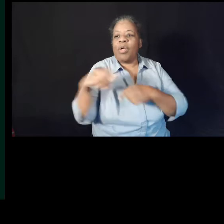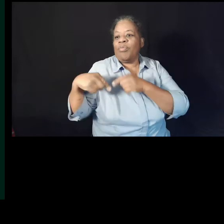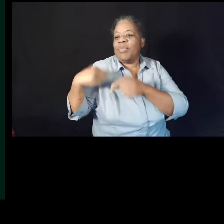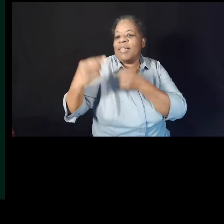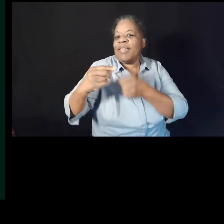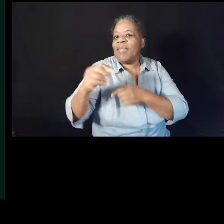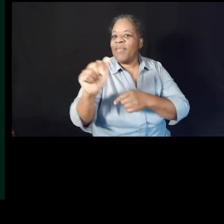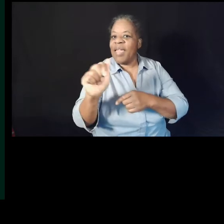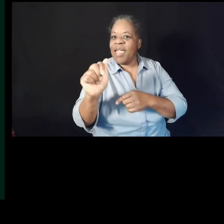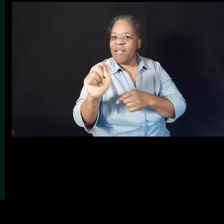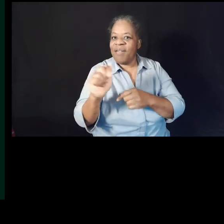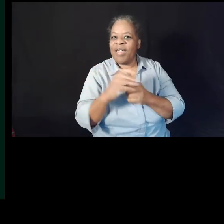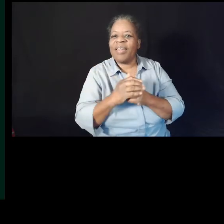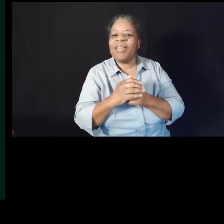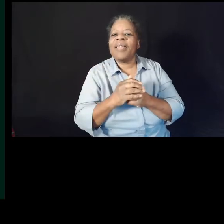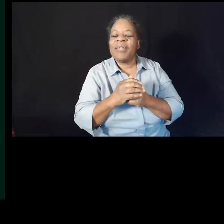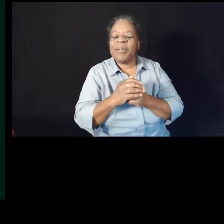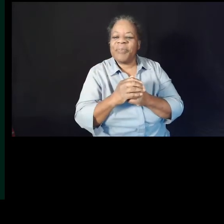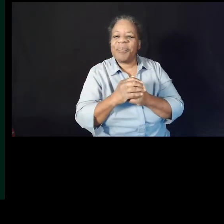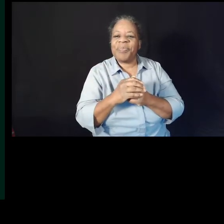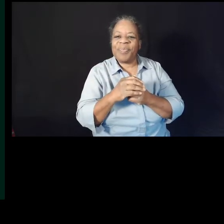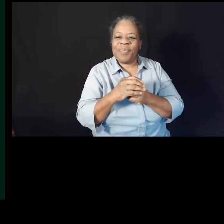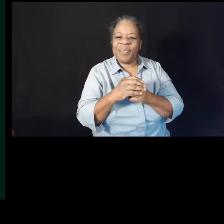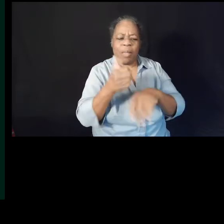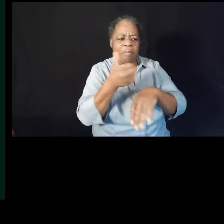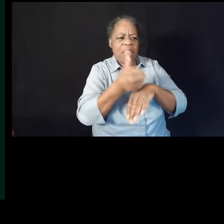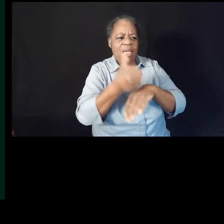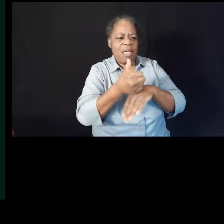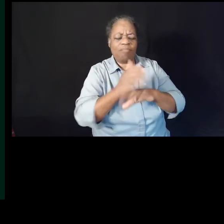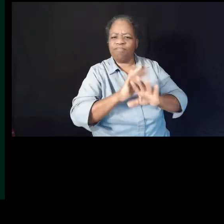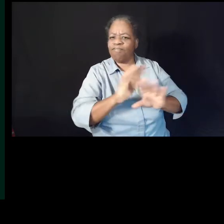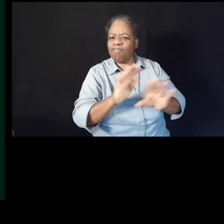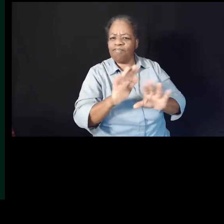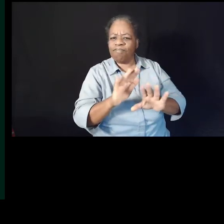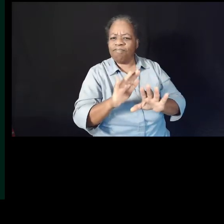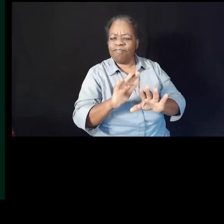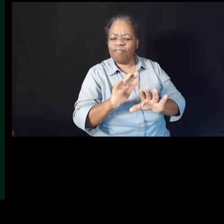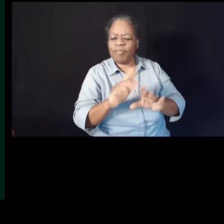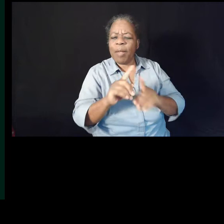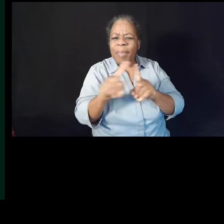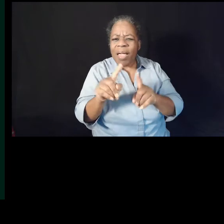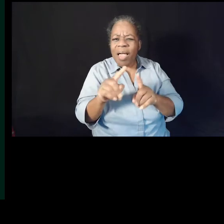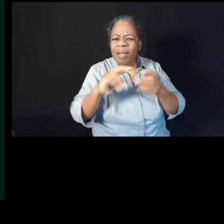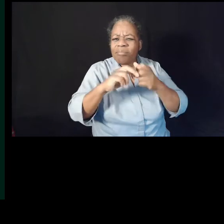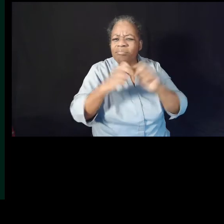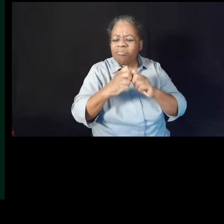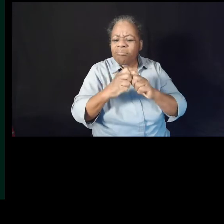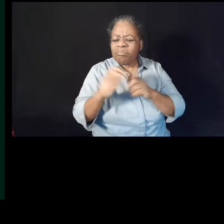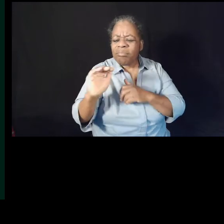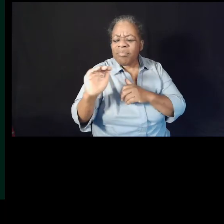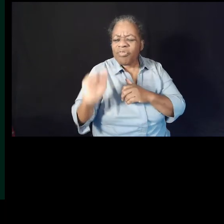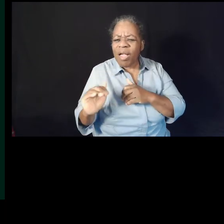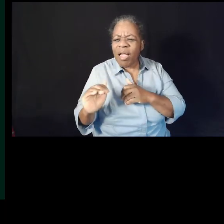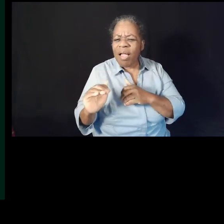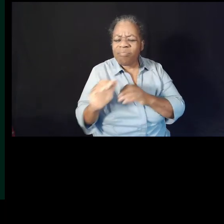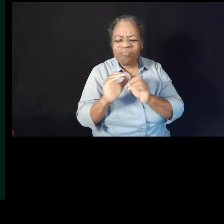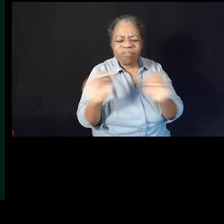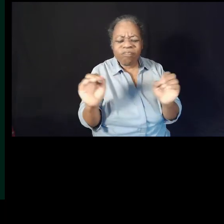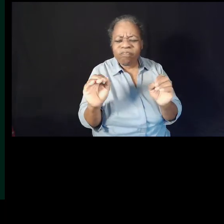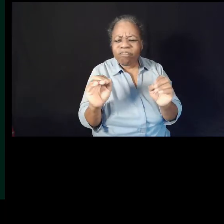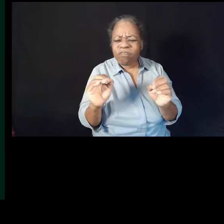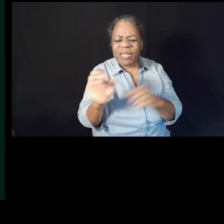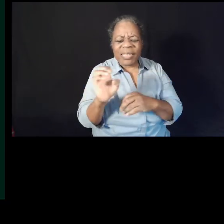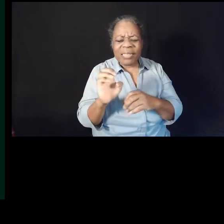Lord's commands and decrees blamelessly. But they were childless because Elizabeth was not able to conceive, and they were